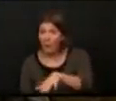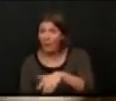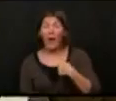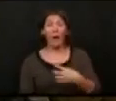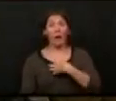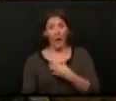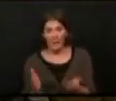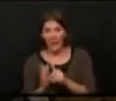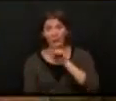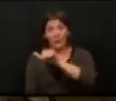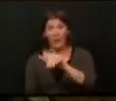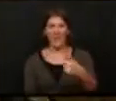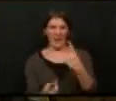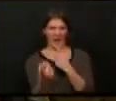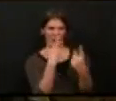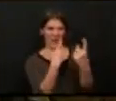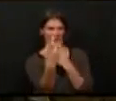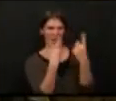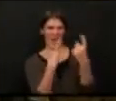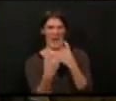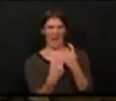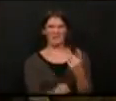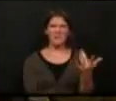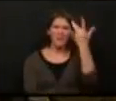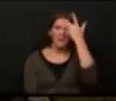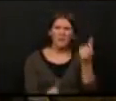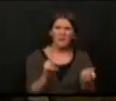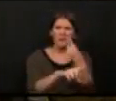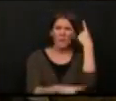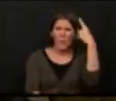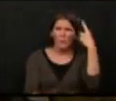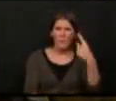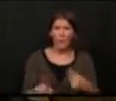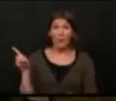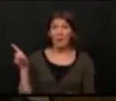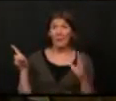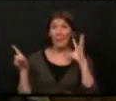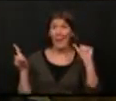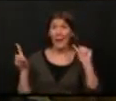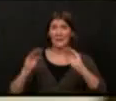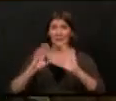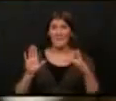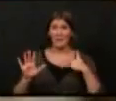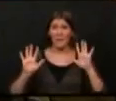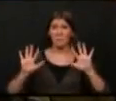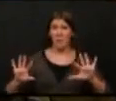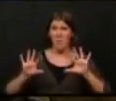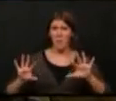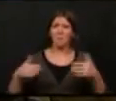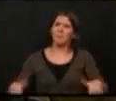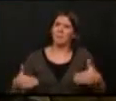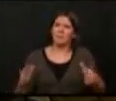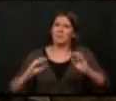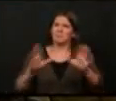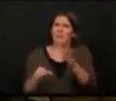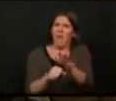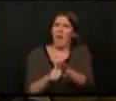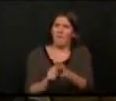noise and ask me questions that are basically irrelevant. You can feel the walls shaking at one point on